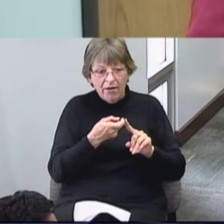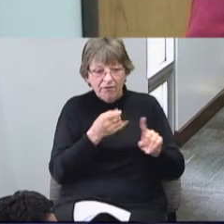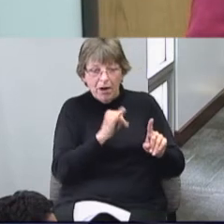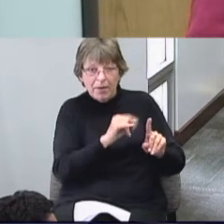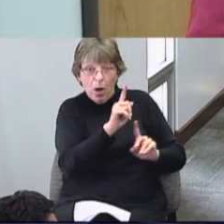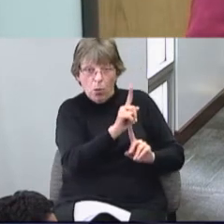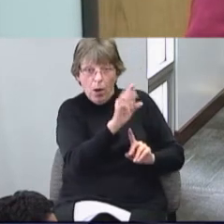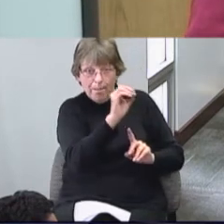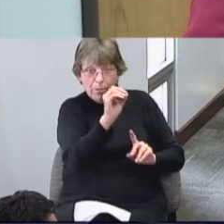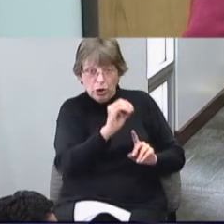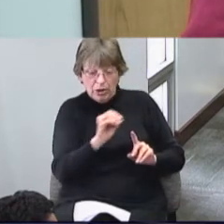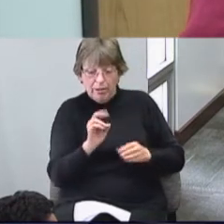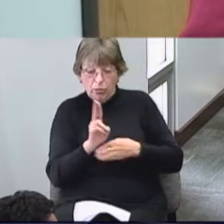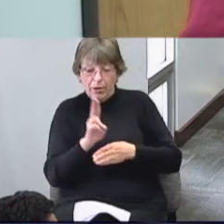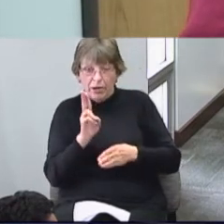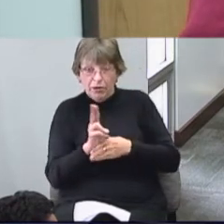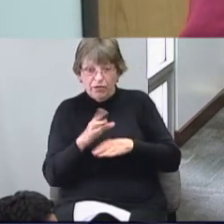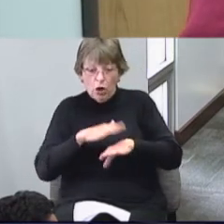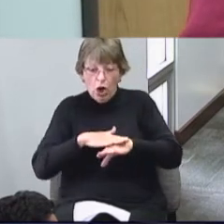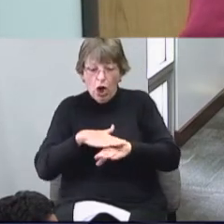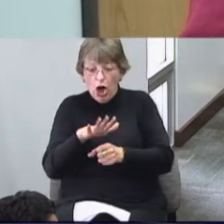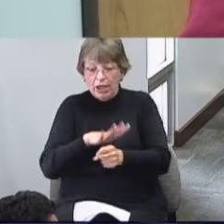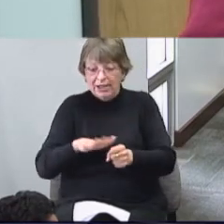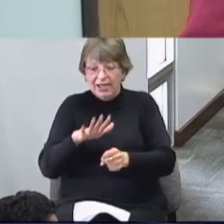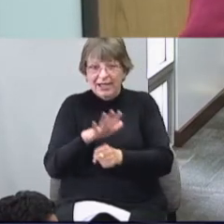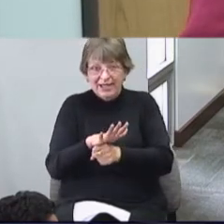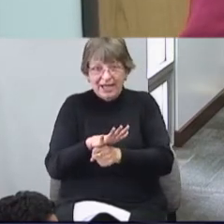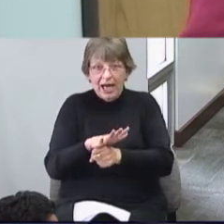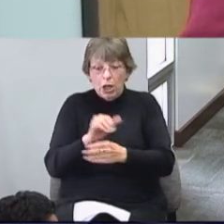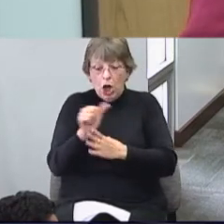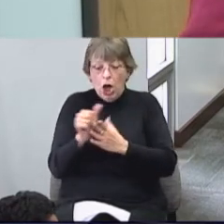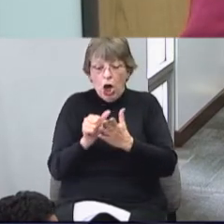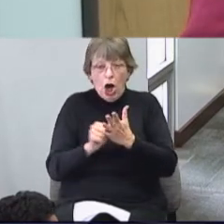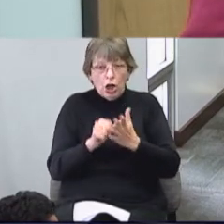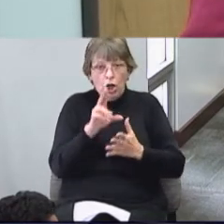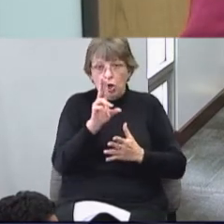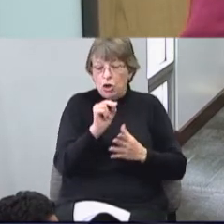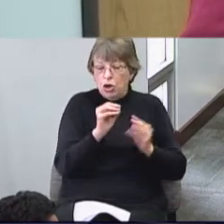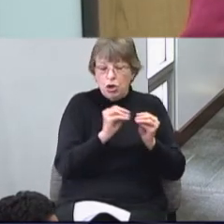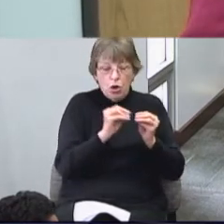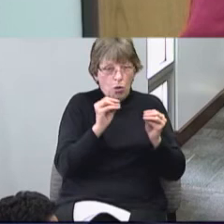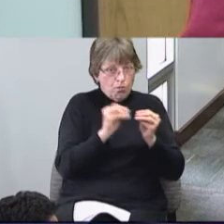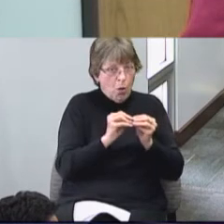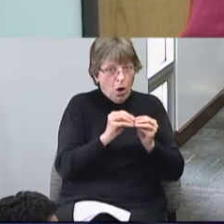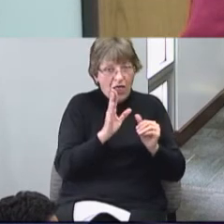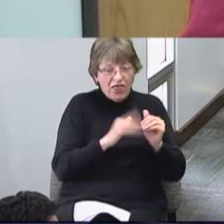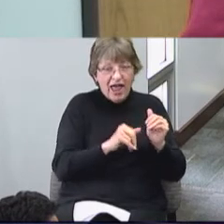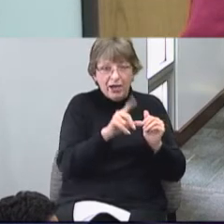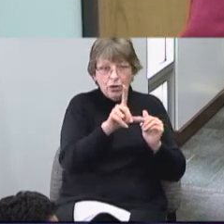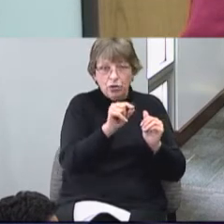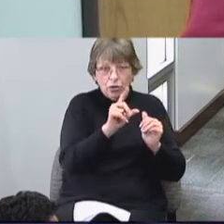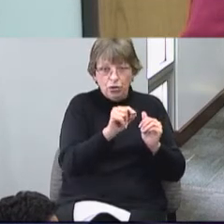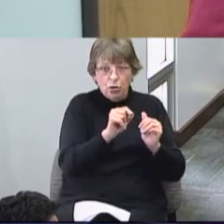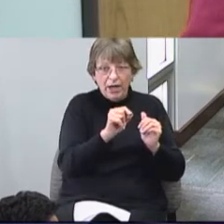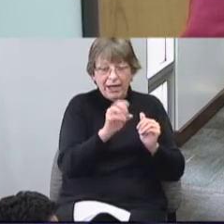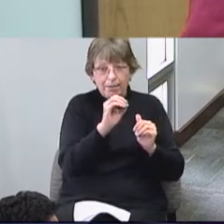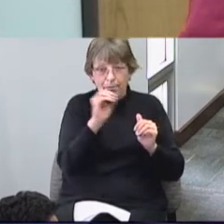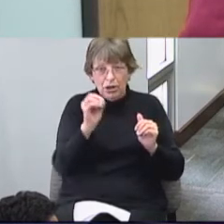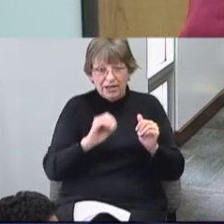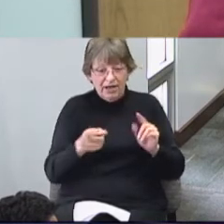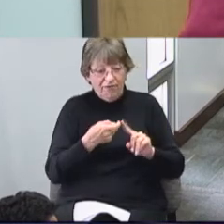for on-site artwork. No more than 20% will be deposited in a public art trust